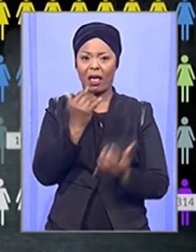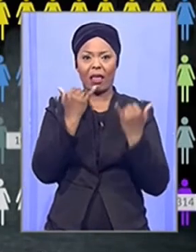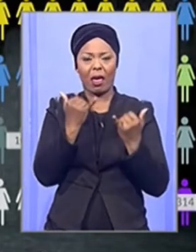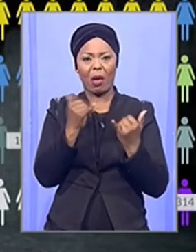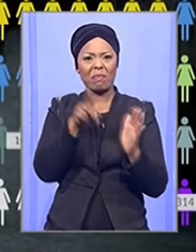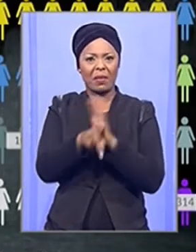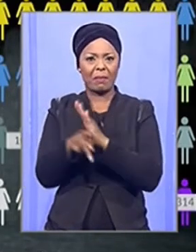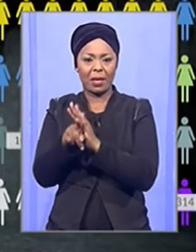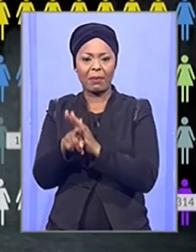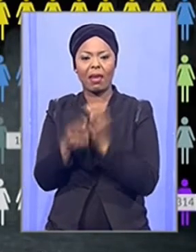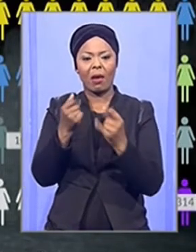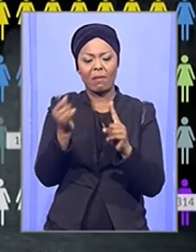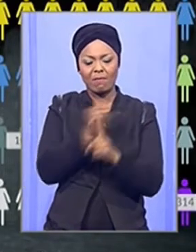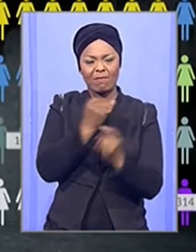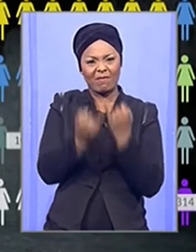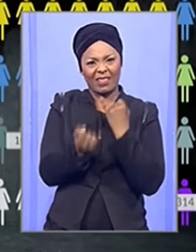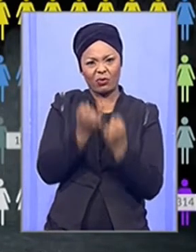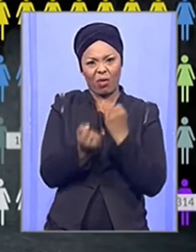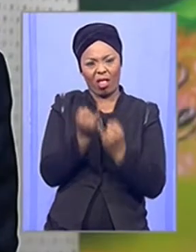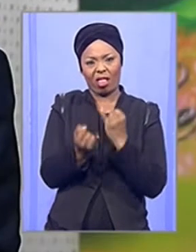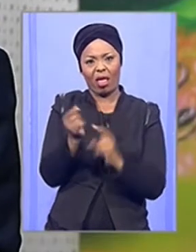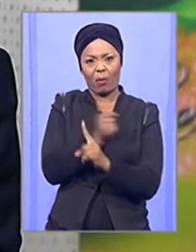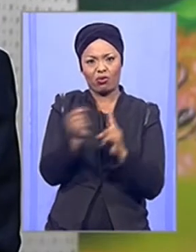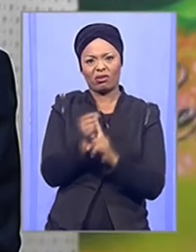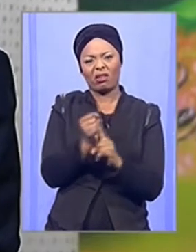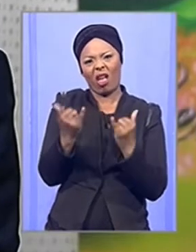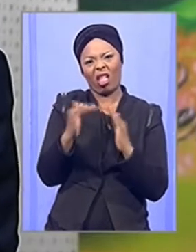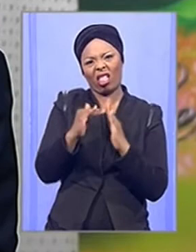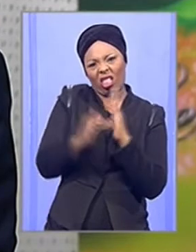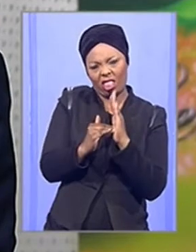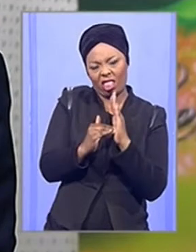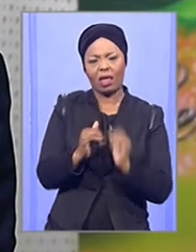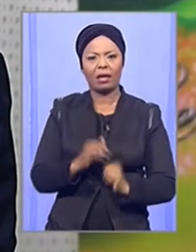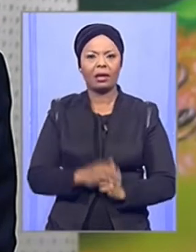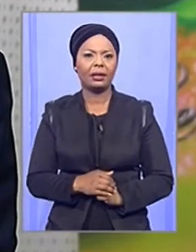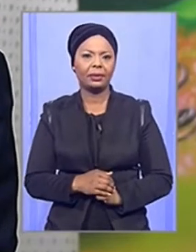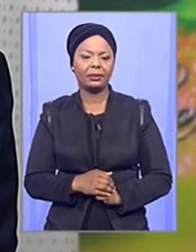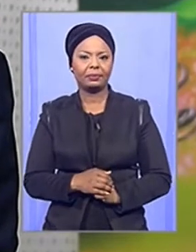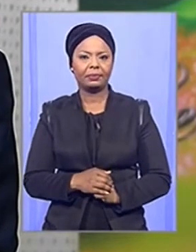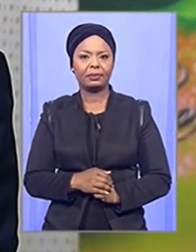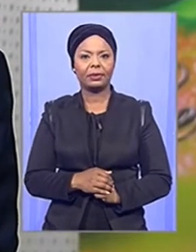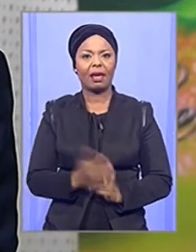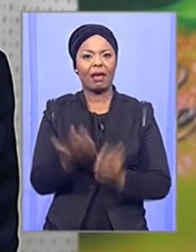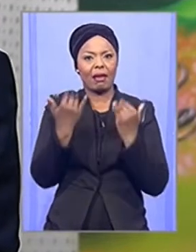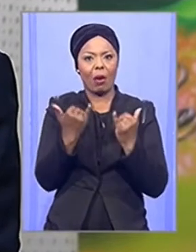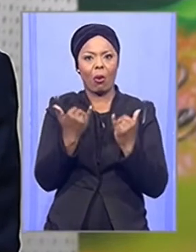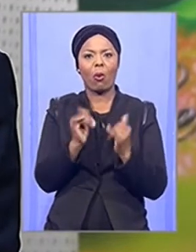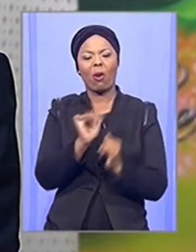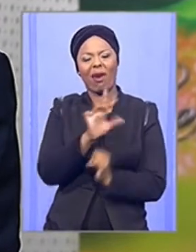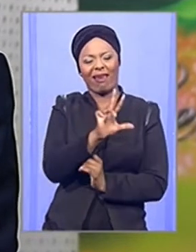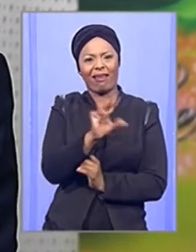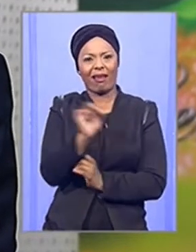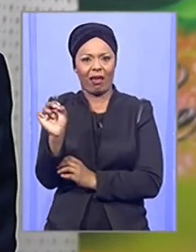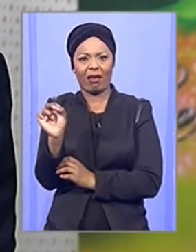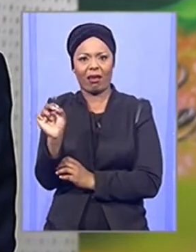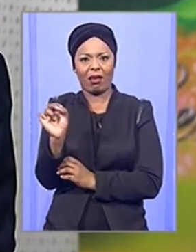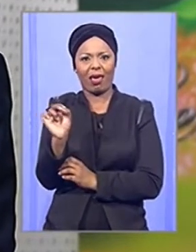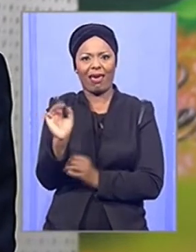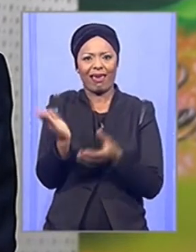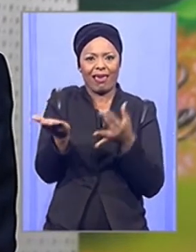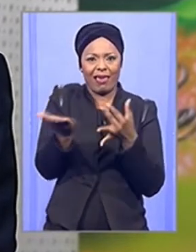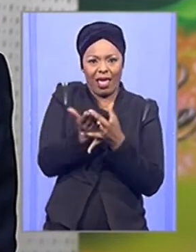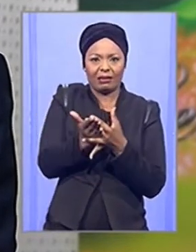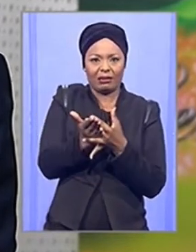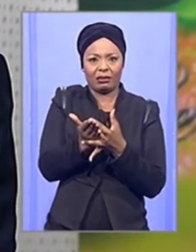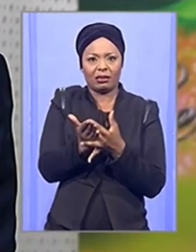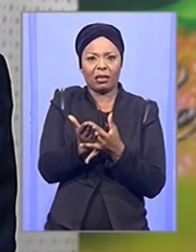ya thobalano e theogetše tlase. This means there was drop of over 800 cases of sexual